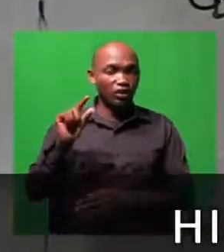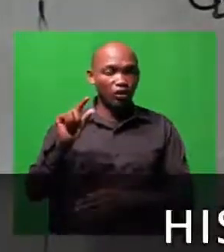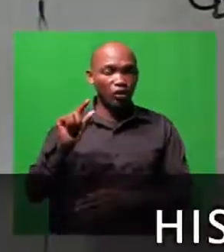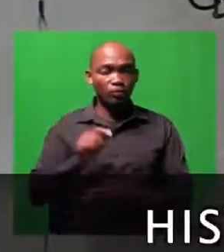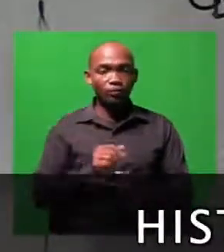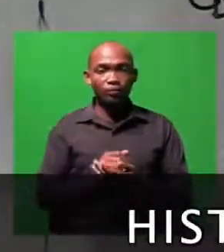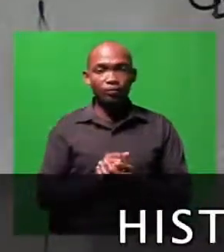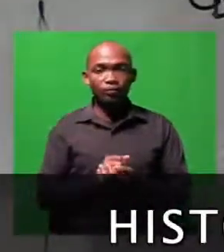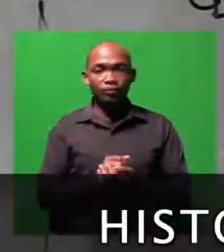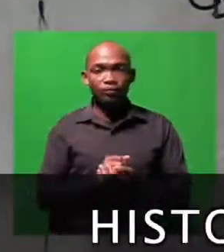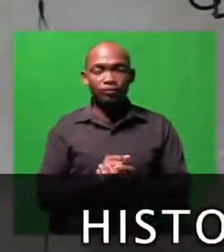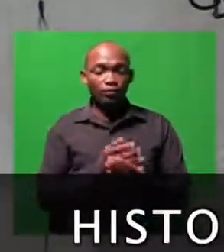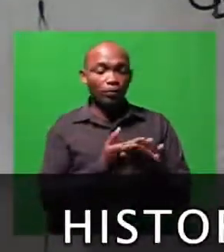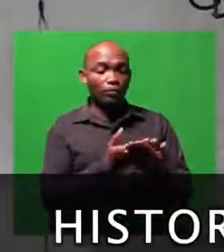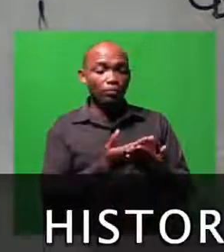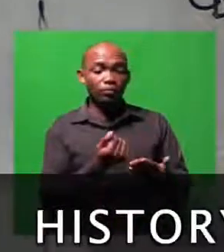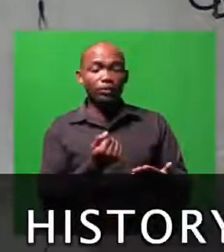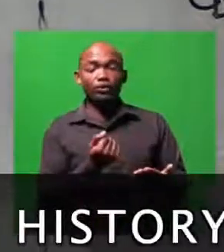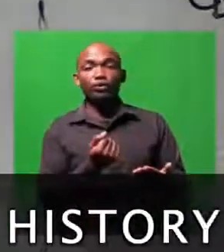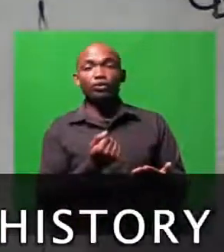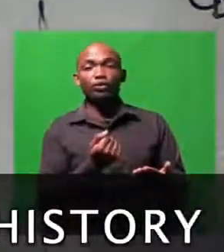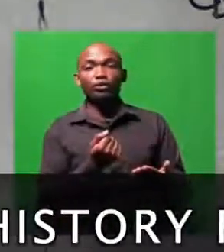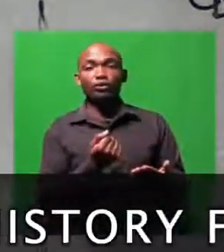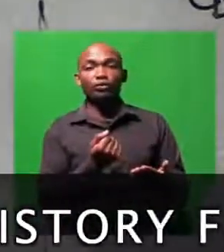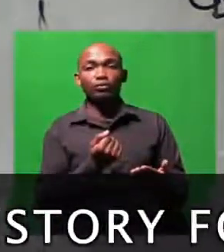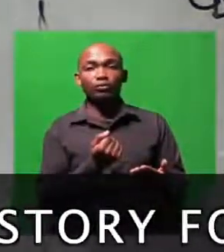was very low